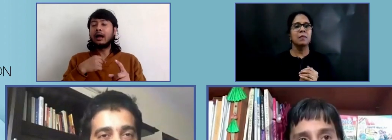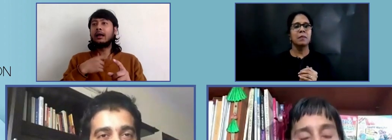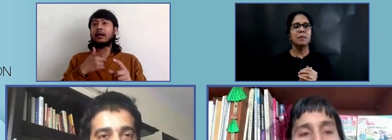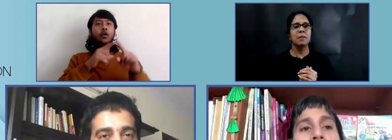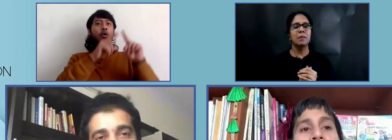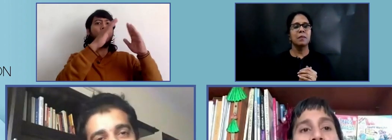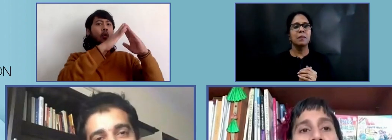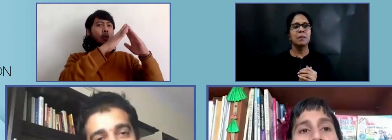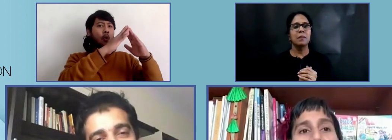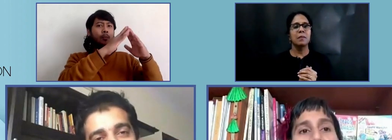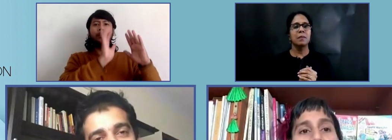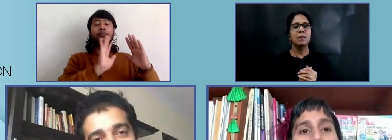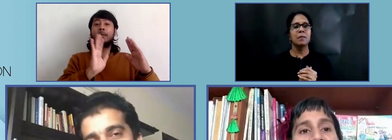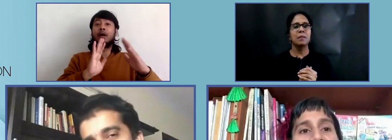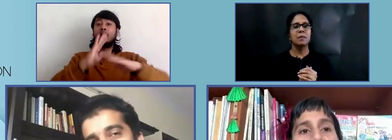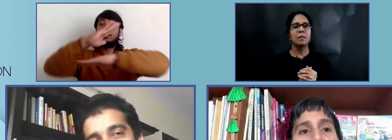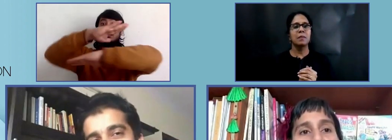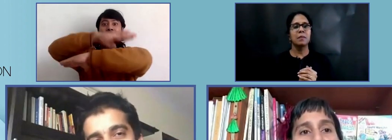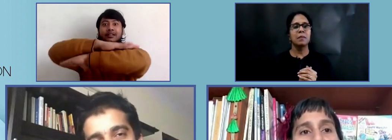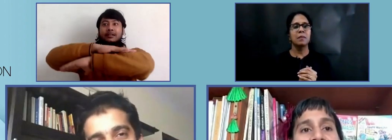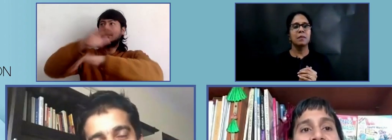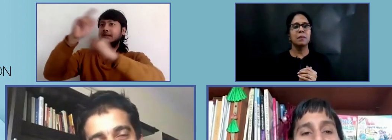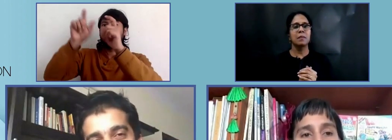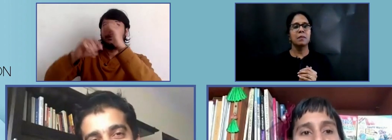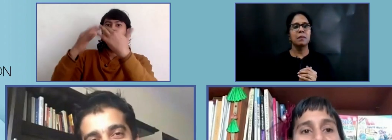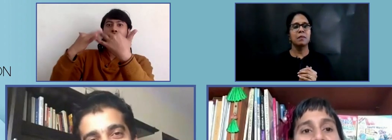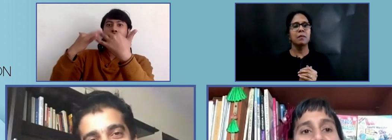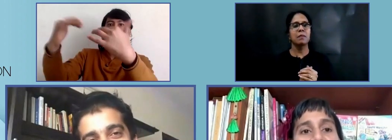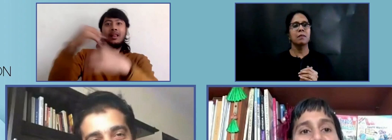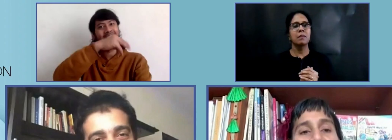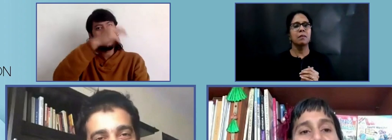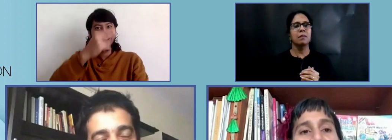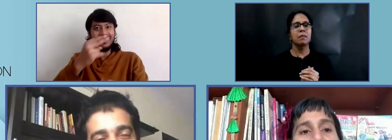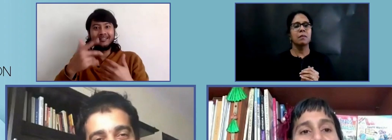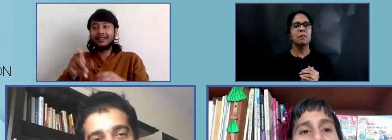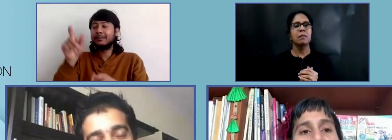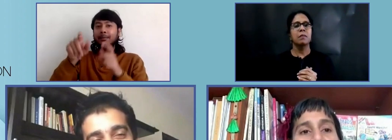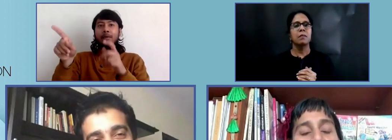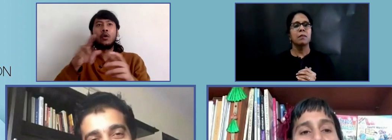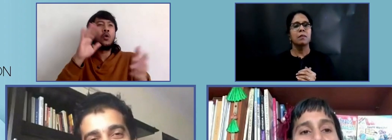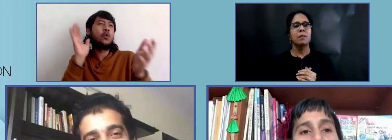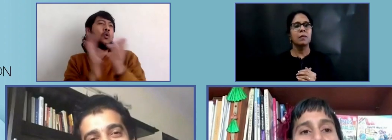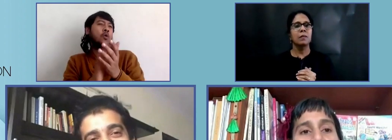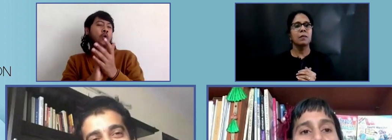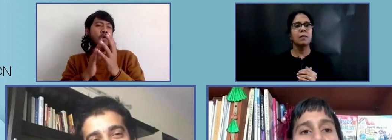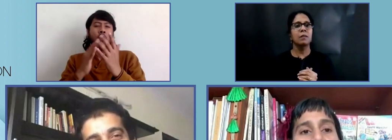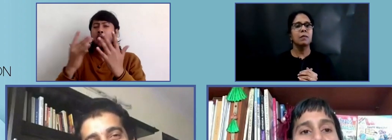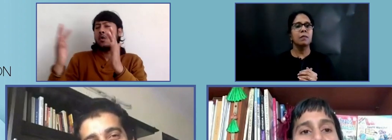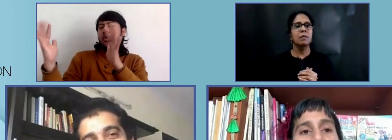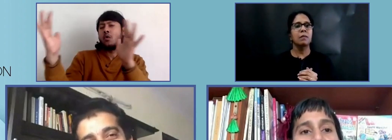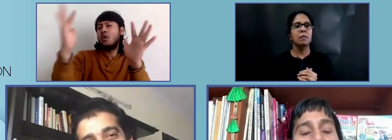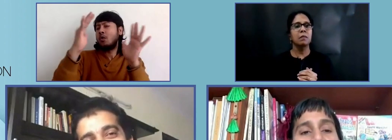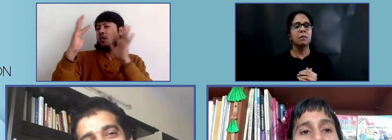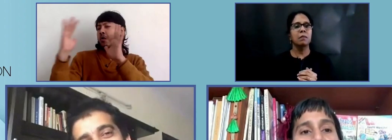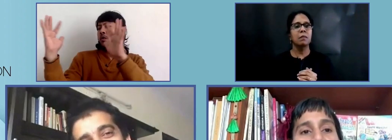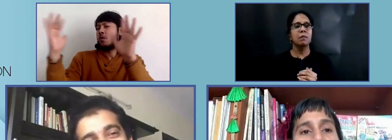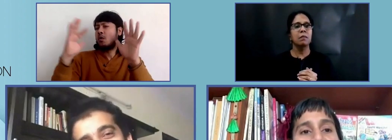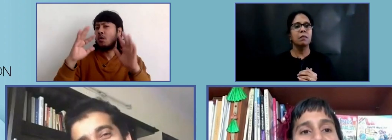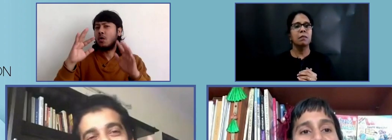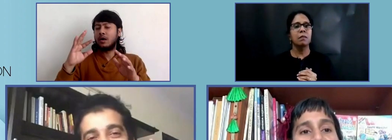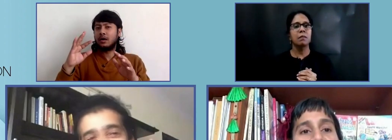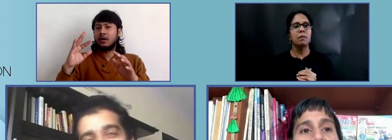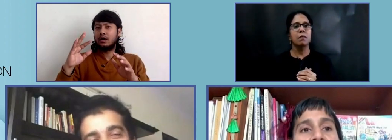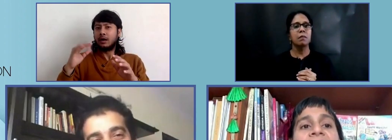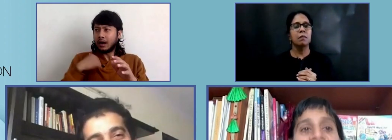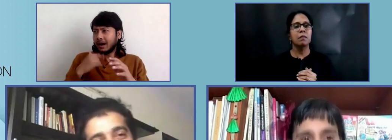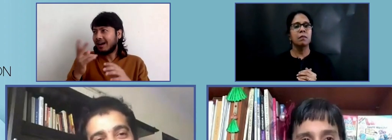do, sometimes people give a standing ovation also, but then I come backstage and I'll be thinking, I should have done